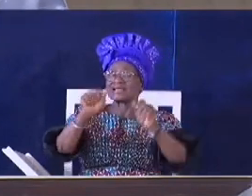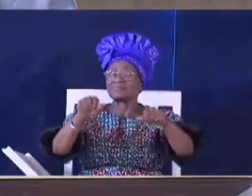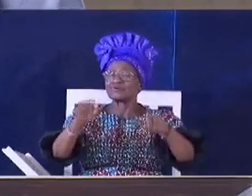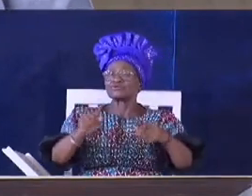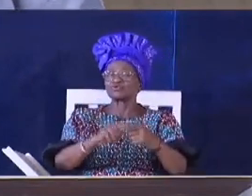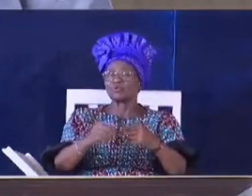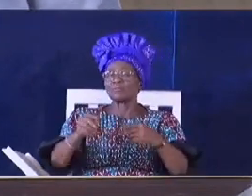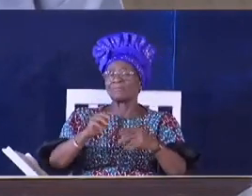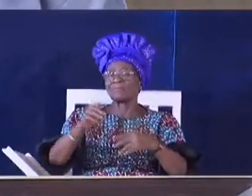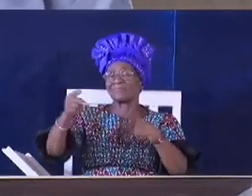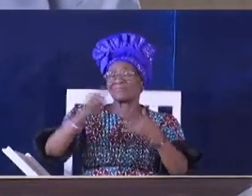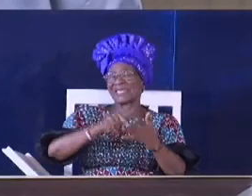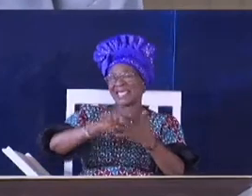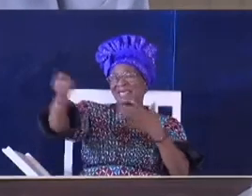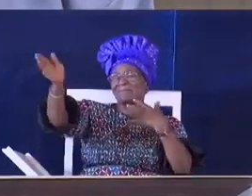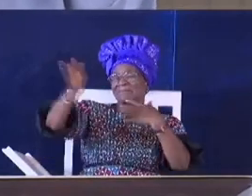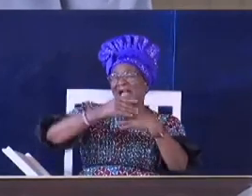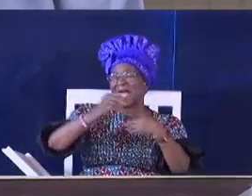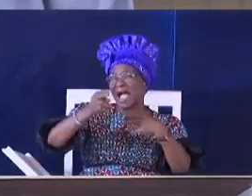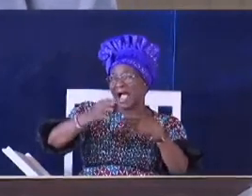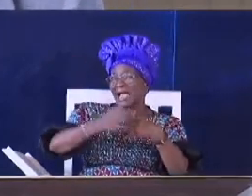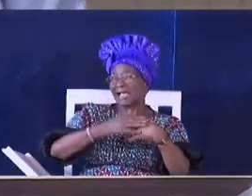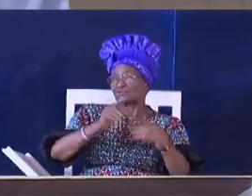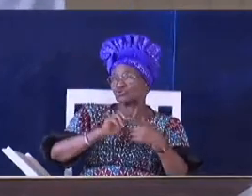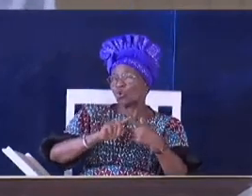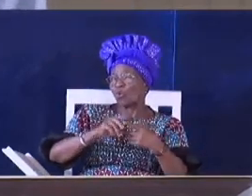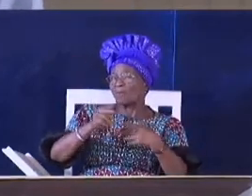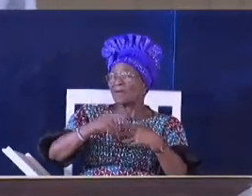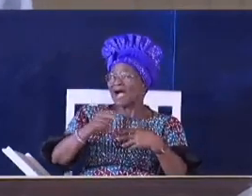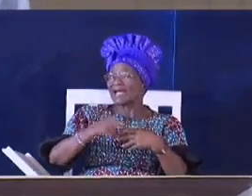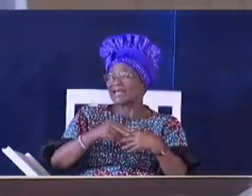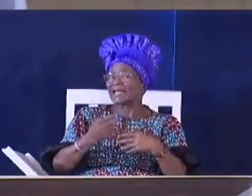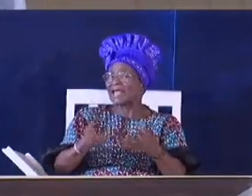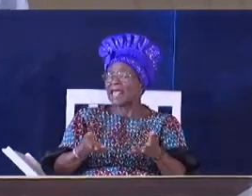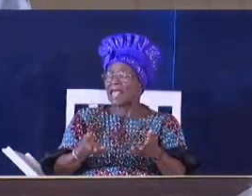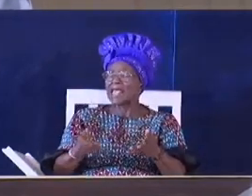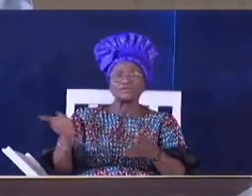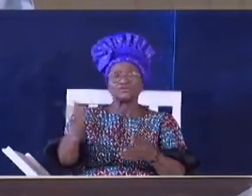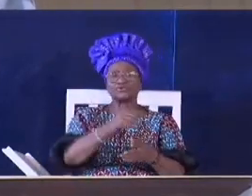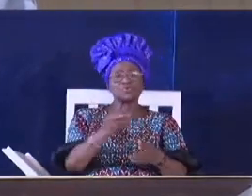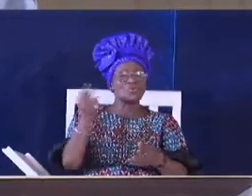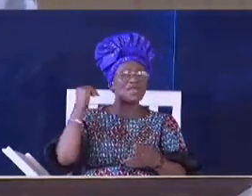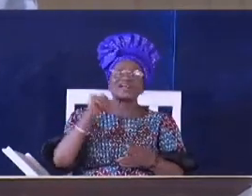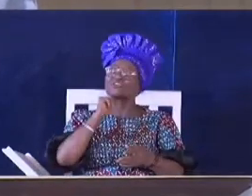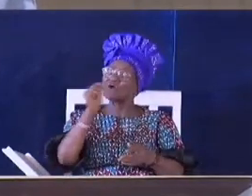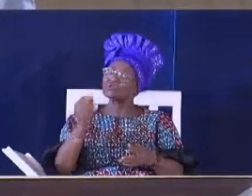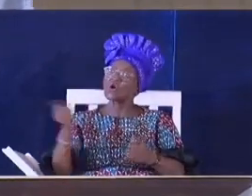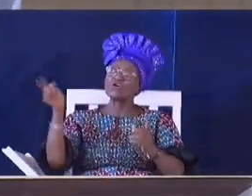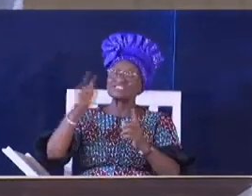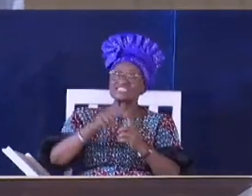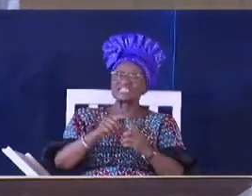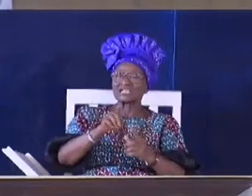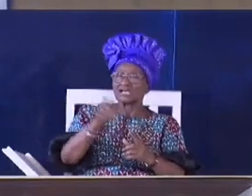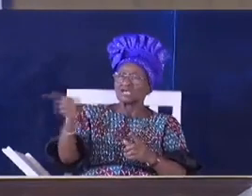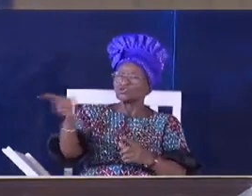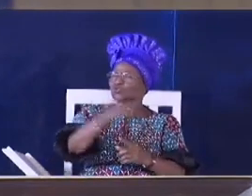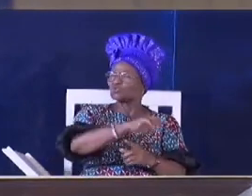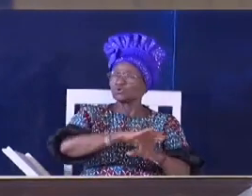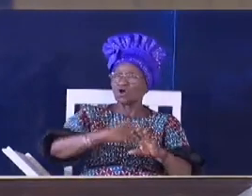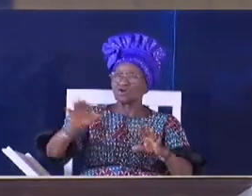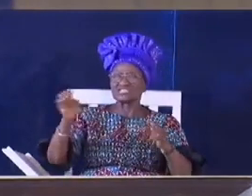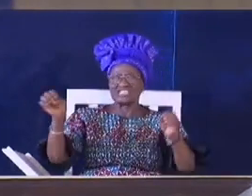increase steadily until you don't even have any money to feed